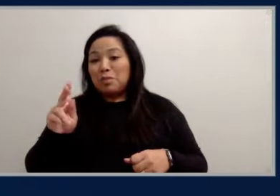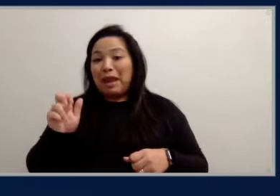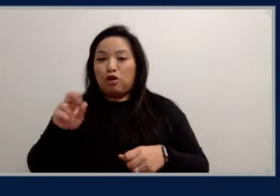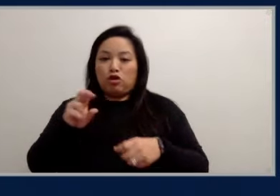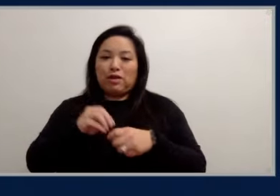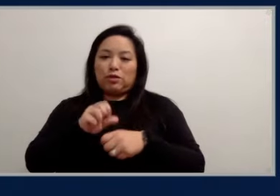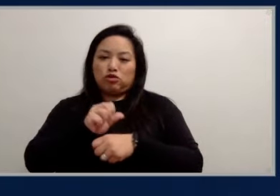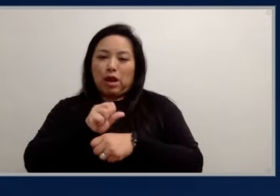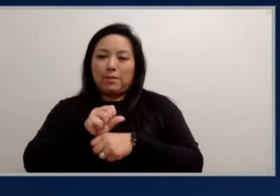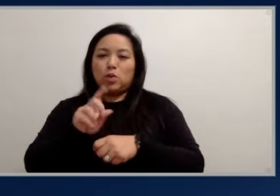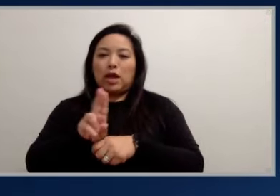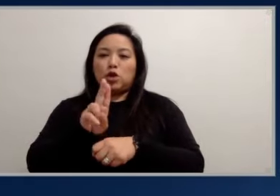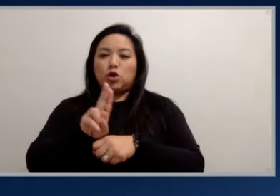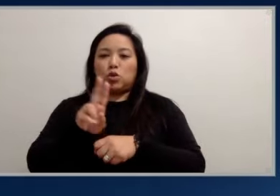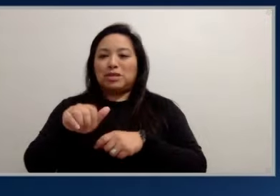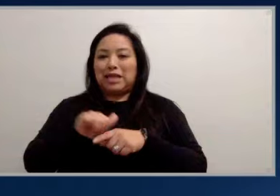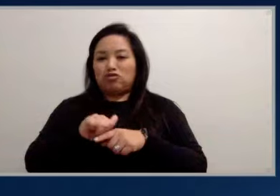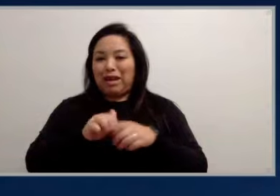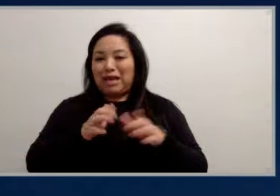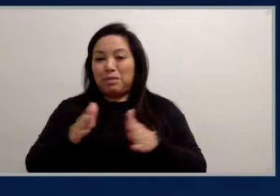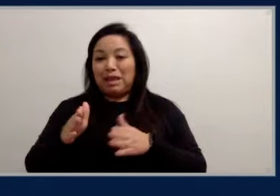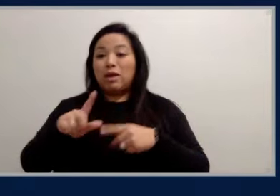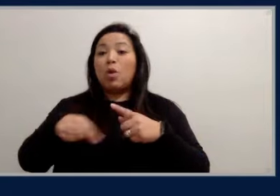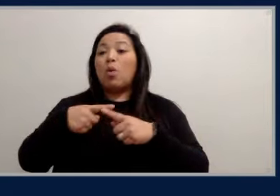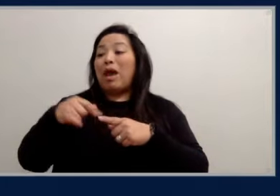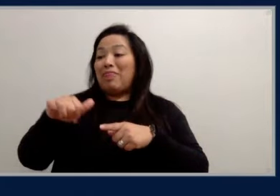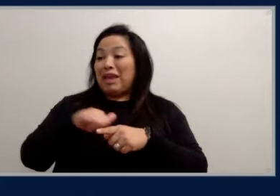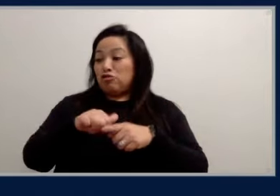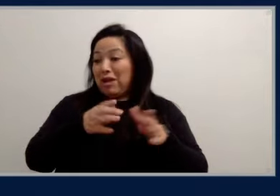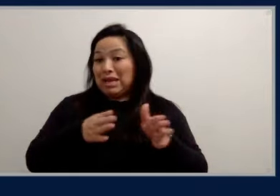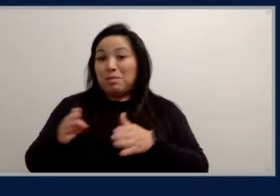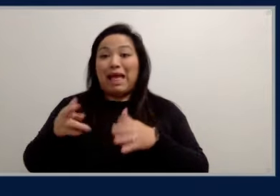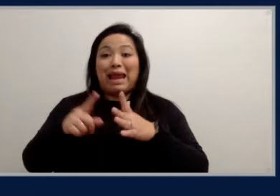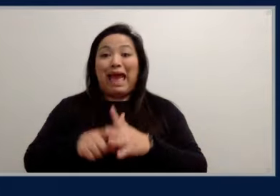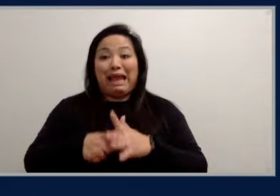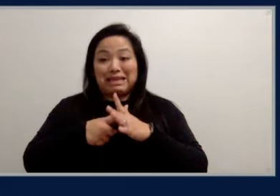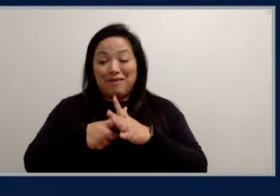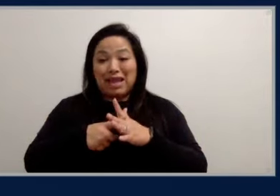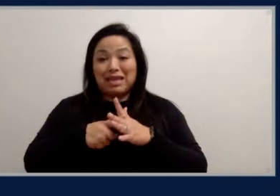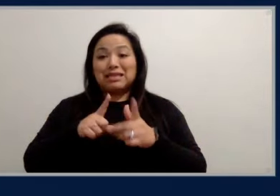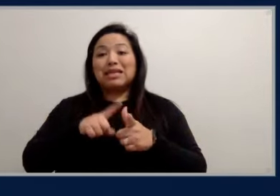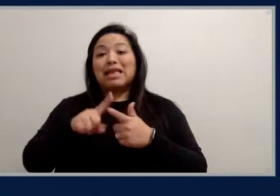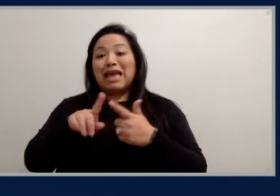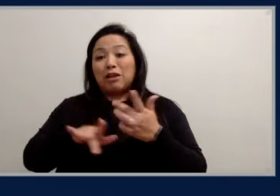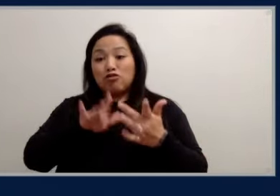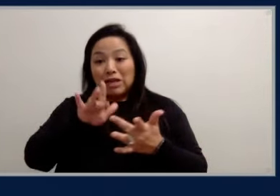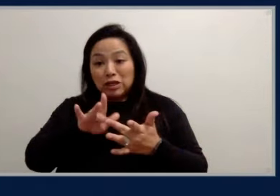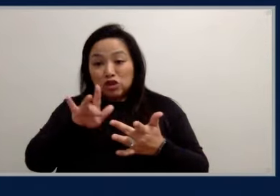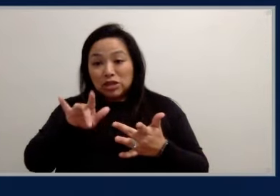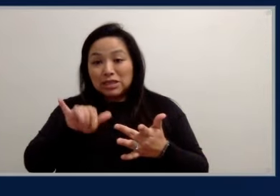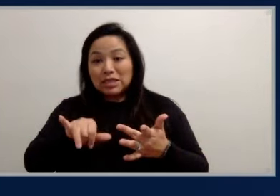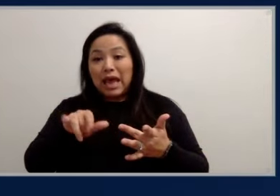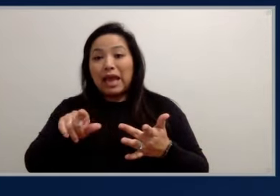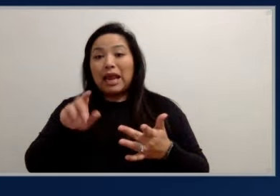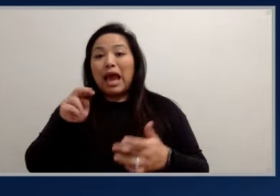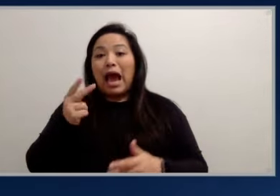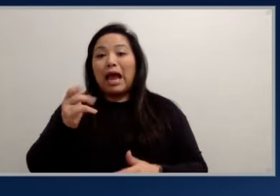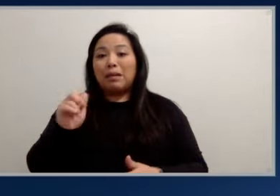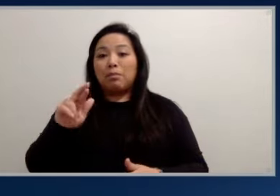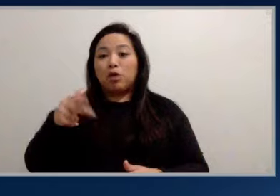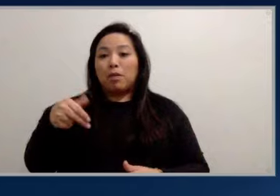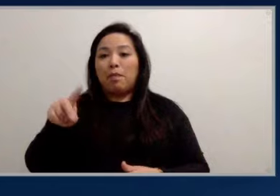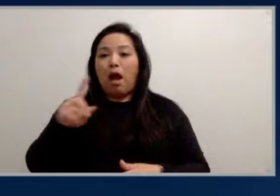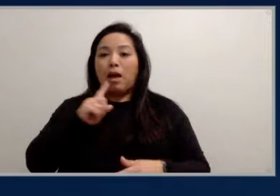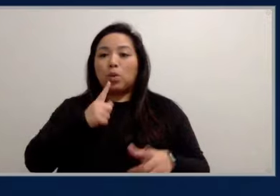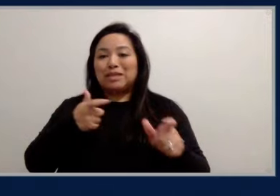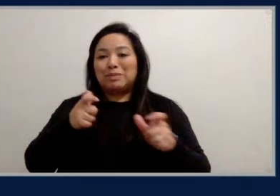happen later on is that when the training plan is activated, it reaches the start date, then HyperPod will spin up